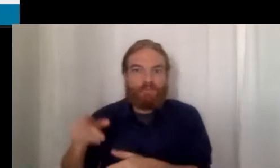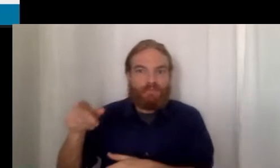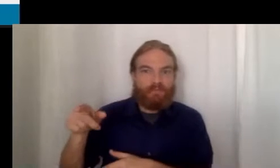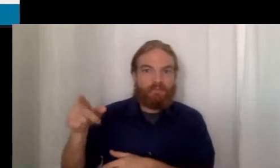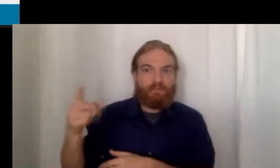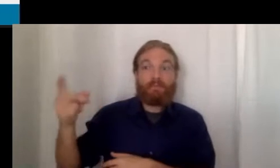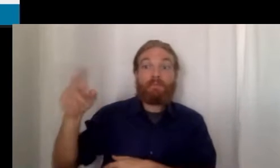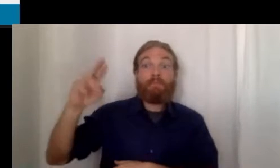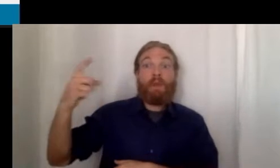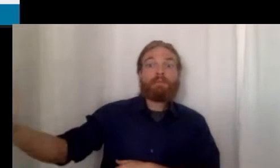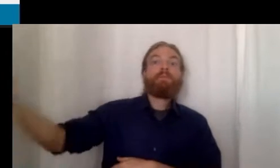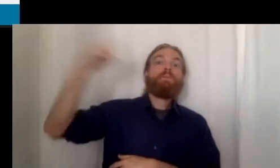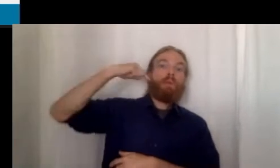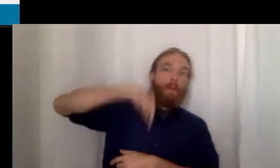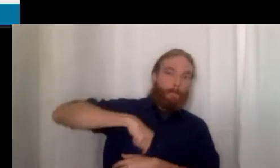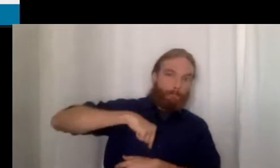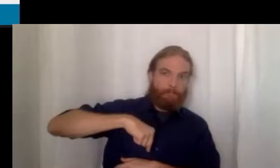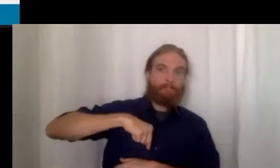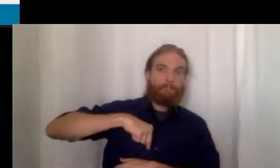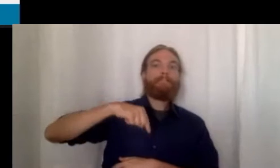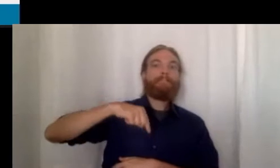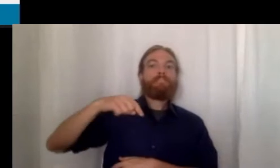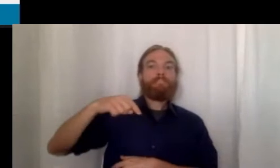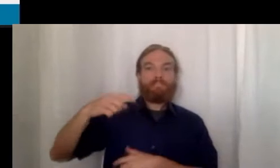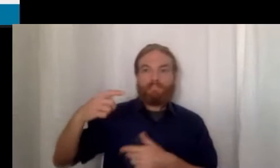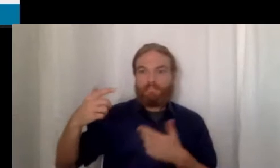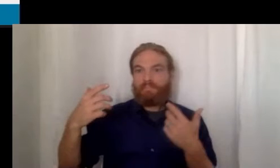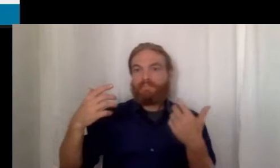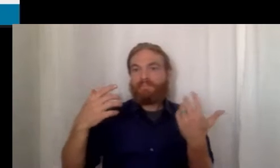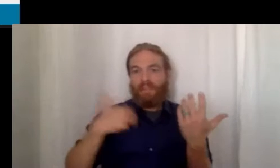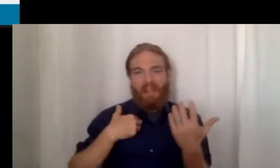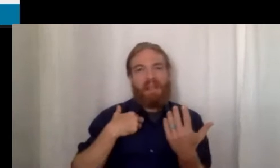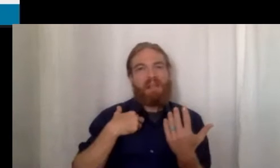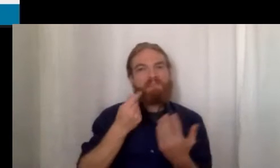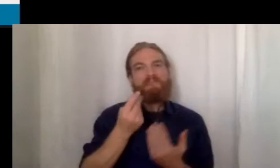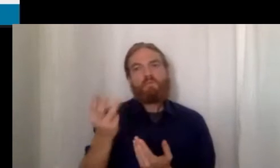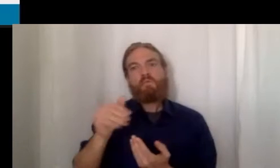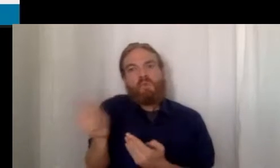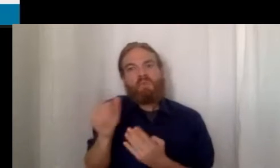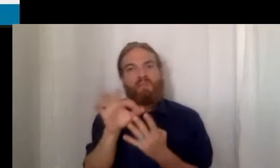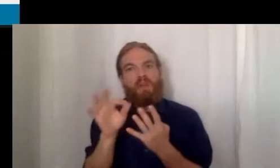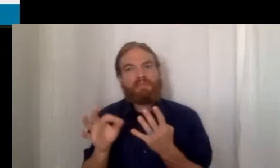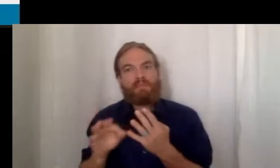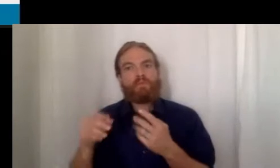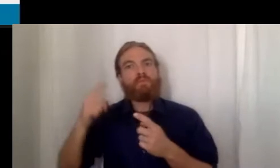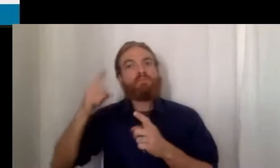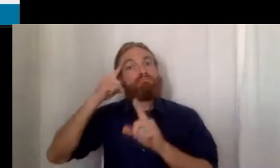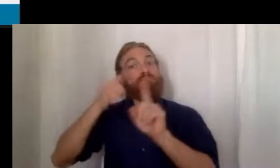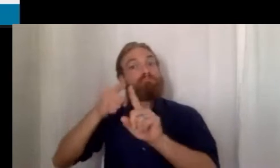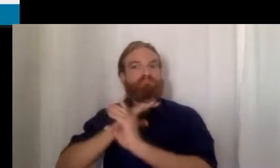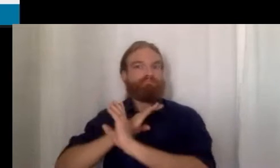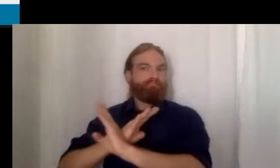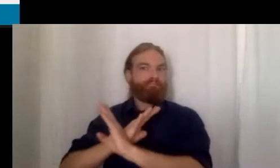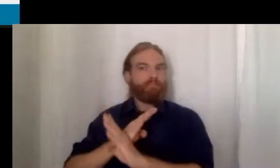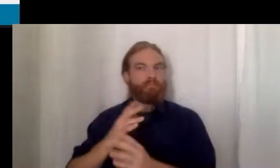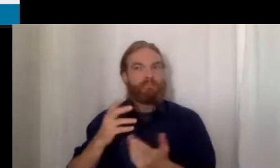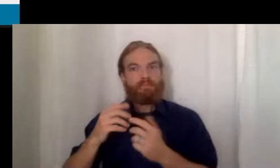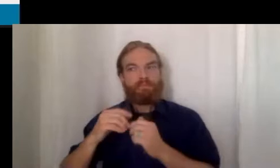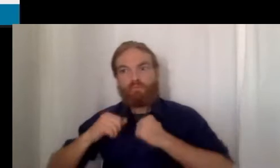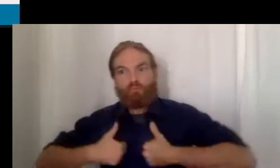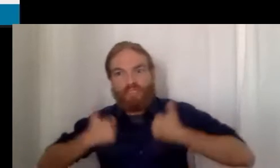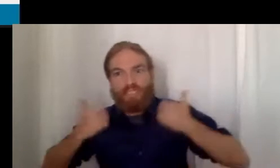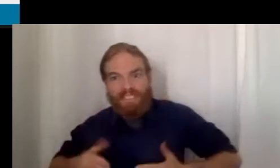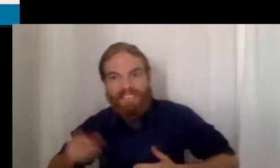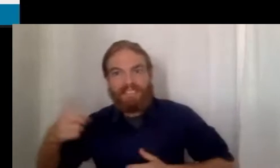for these facilities to be able to protect their residents and staff. Our immunizations team has also been working